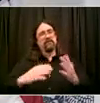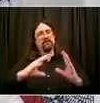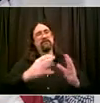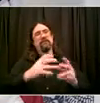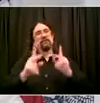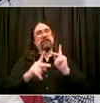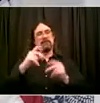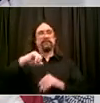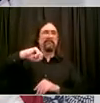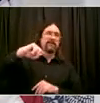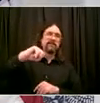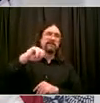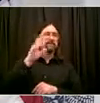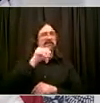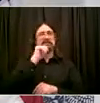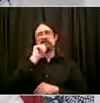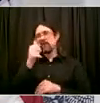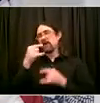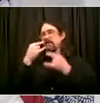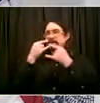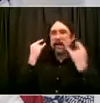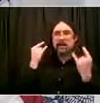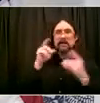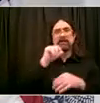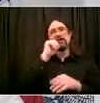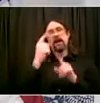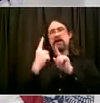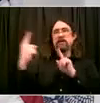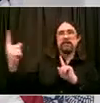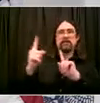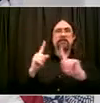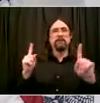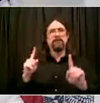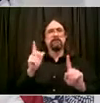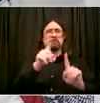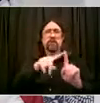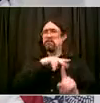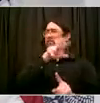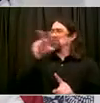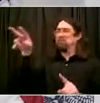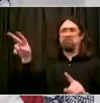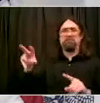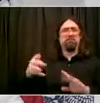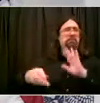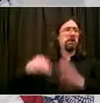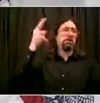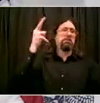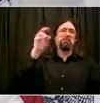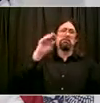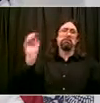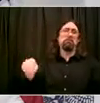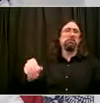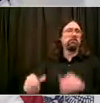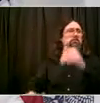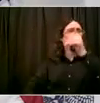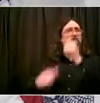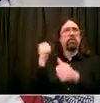the safest places in New York City. Everyone in our school communities has worked so hard to keep them safe. Most New Yorkers are doing the right